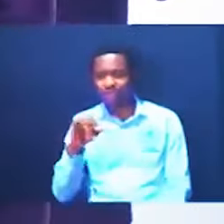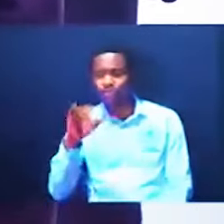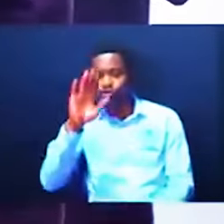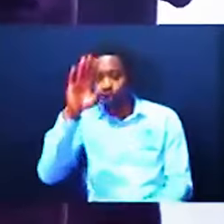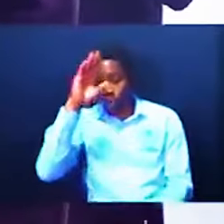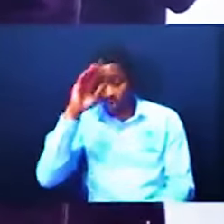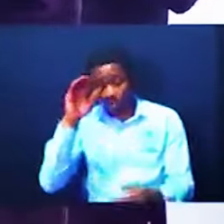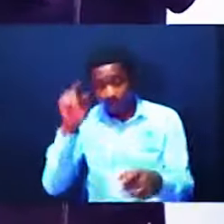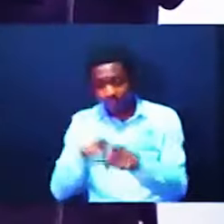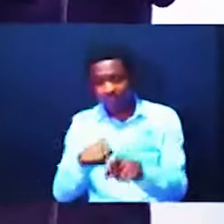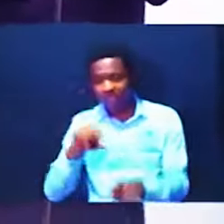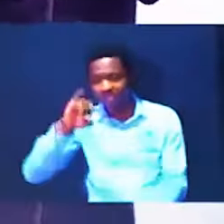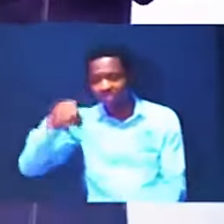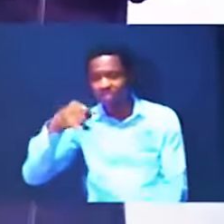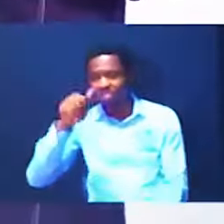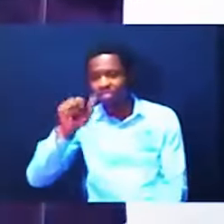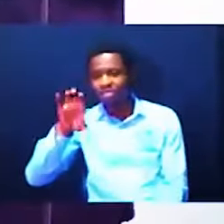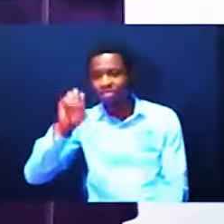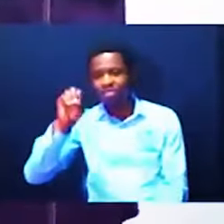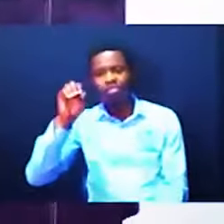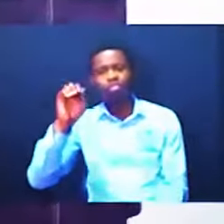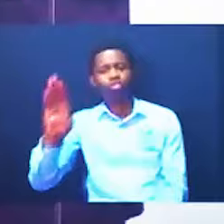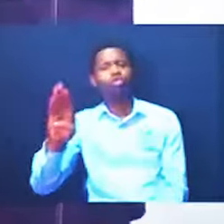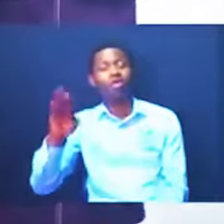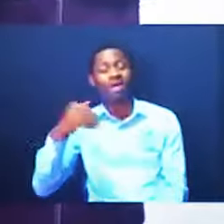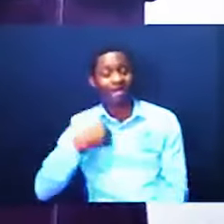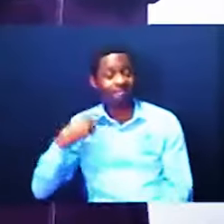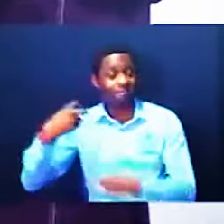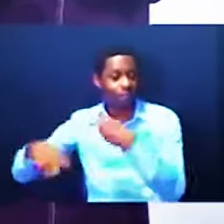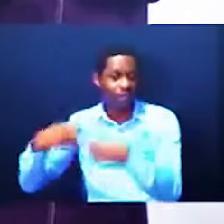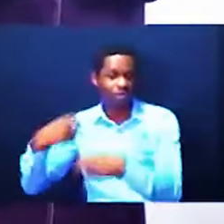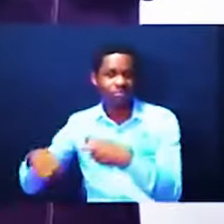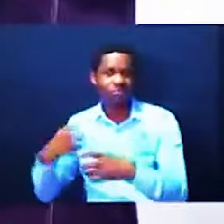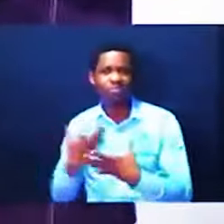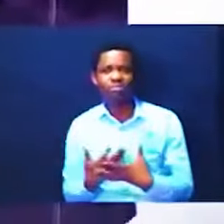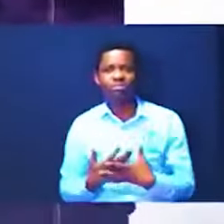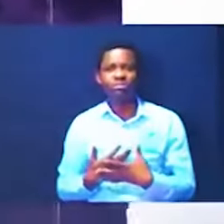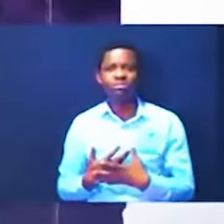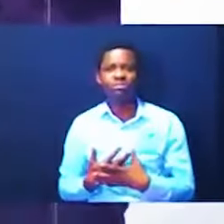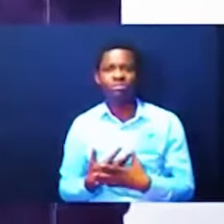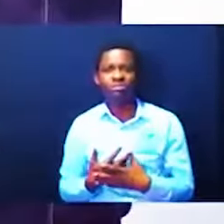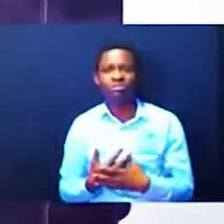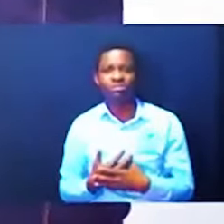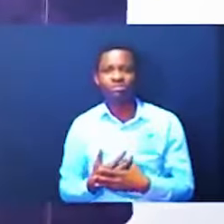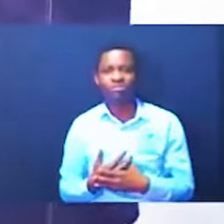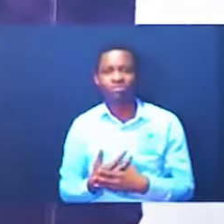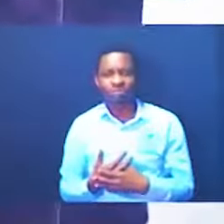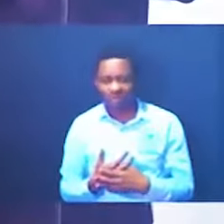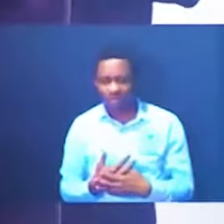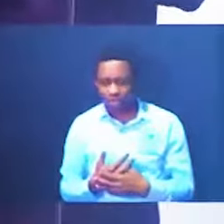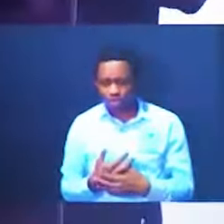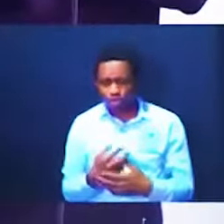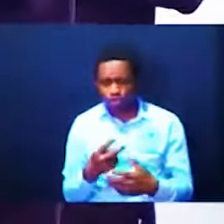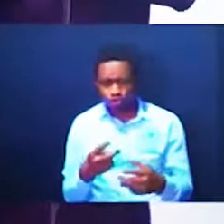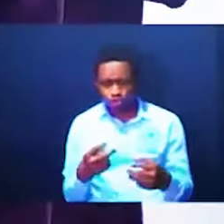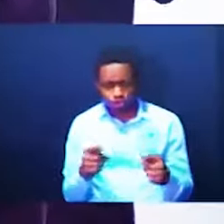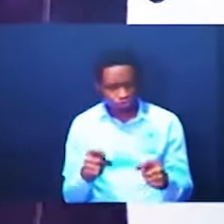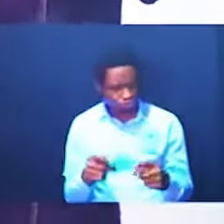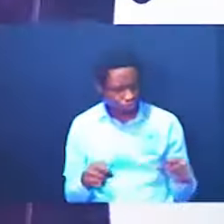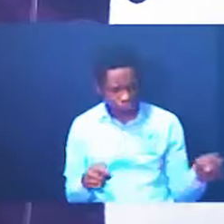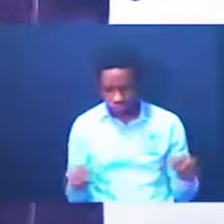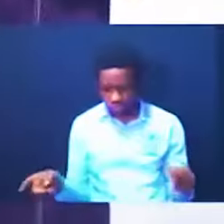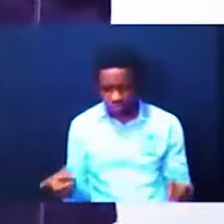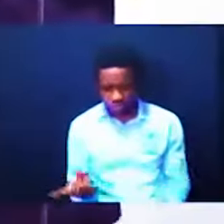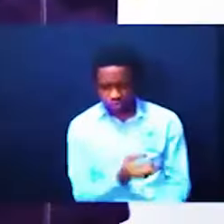the two of them died, and even I think that the two of them even They reconciled as brothers,